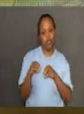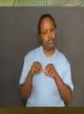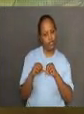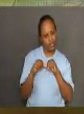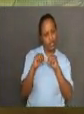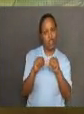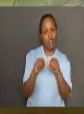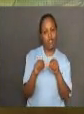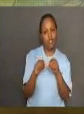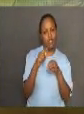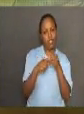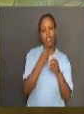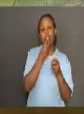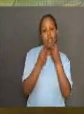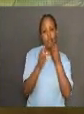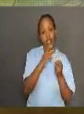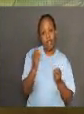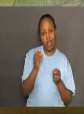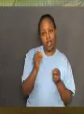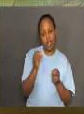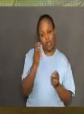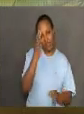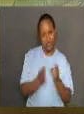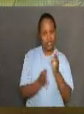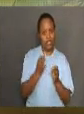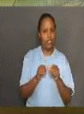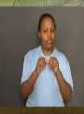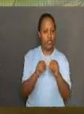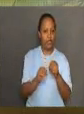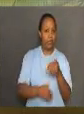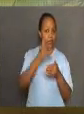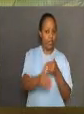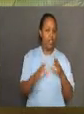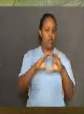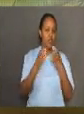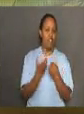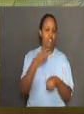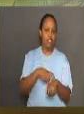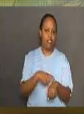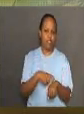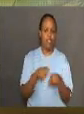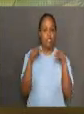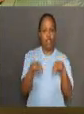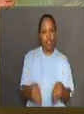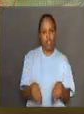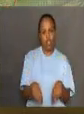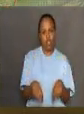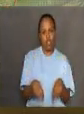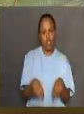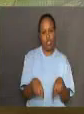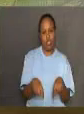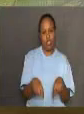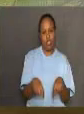Students, we will continue to talk about crime and justice in our next